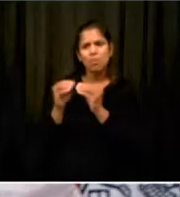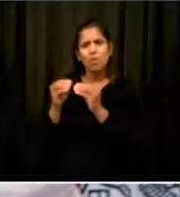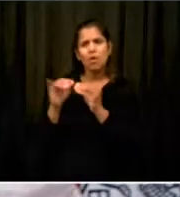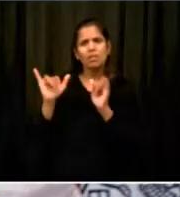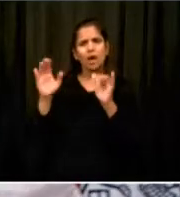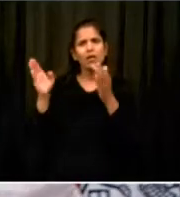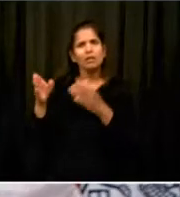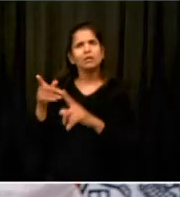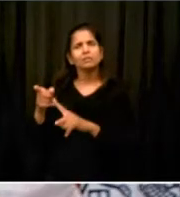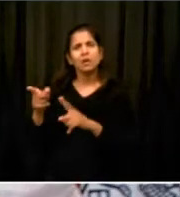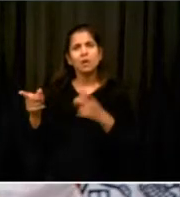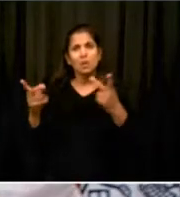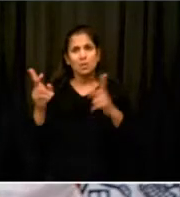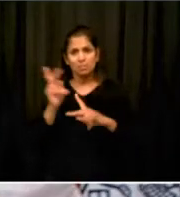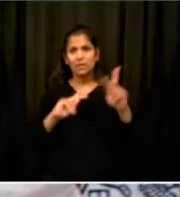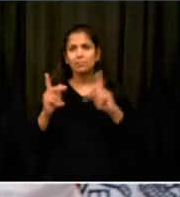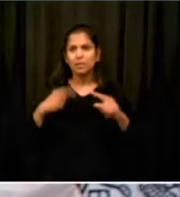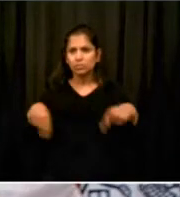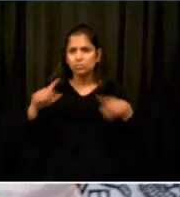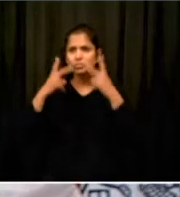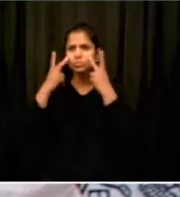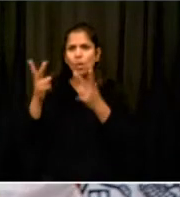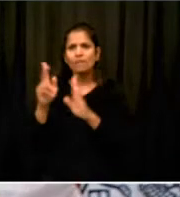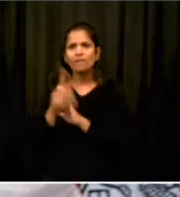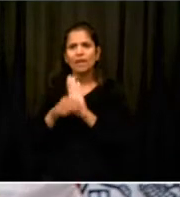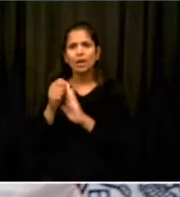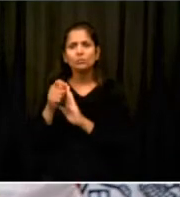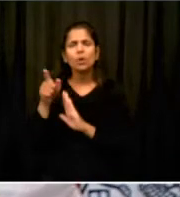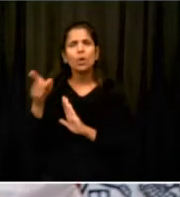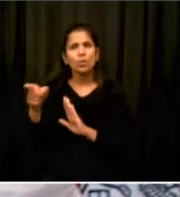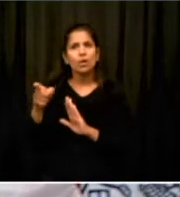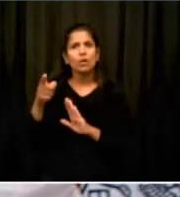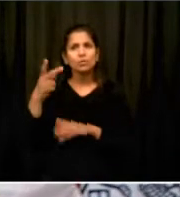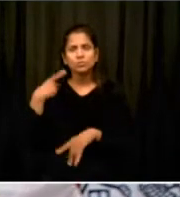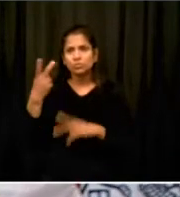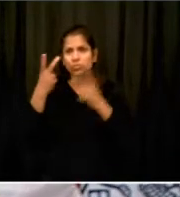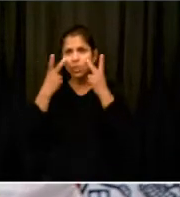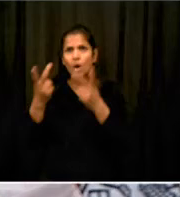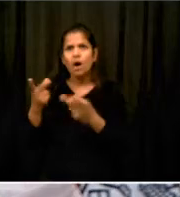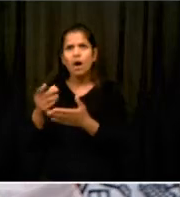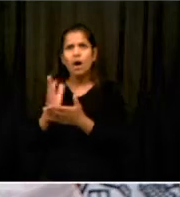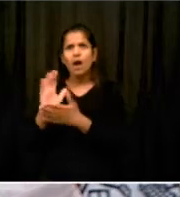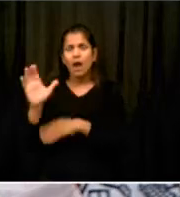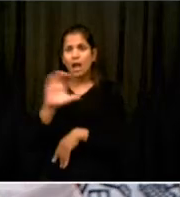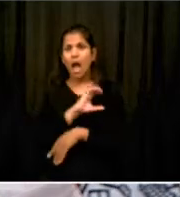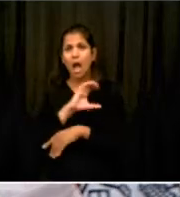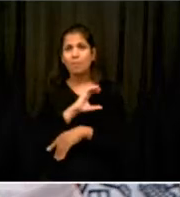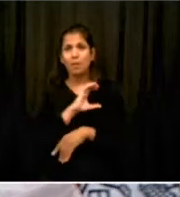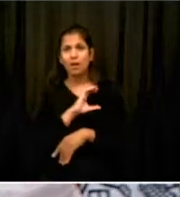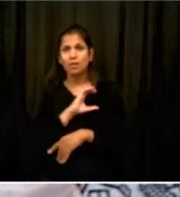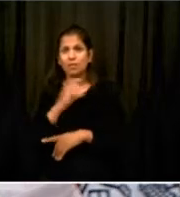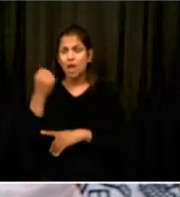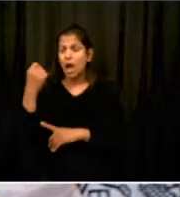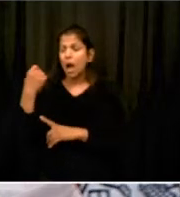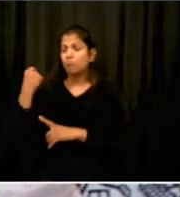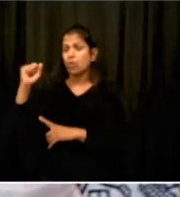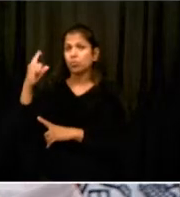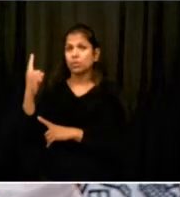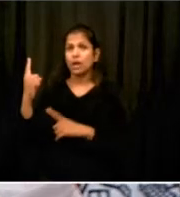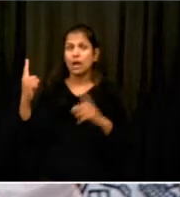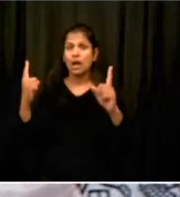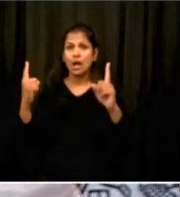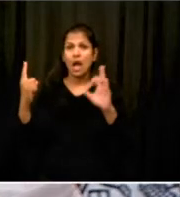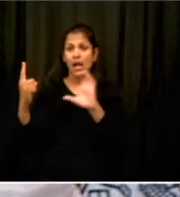I mean, this idea of police rushing up on a protester and hustling them into an unmarked van, is that even